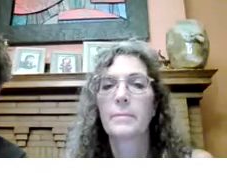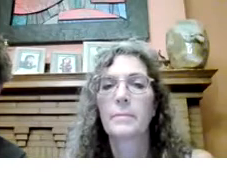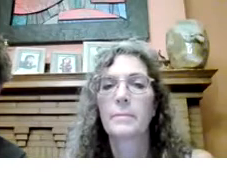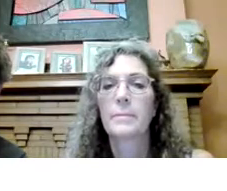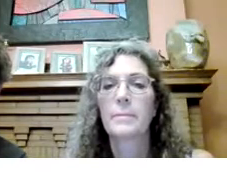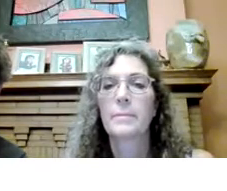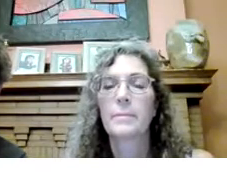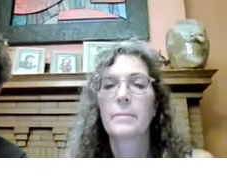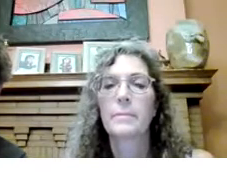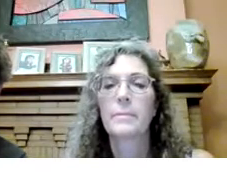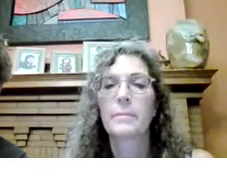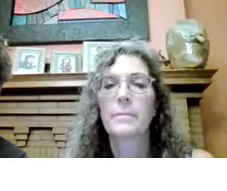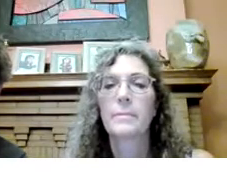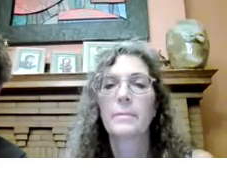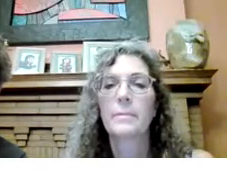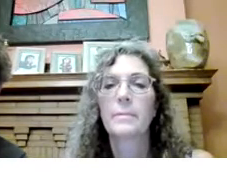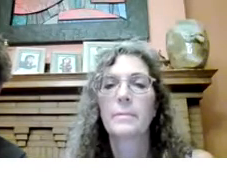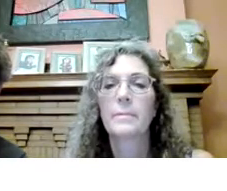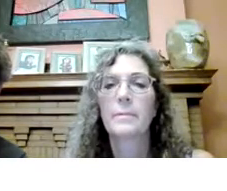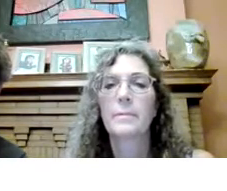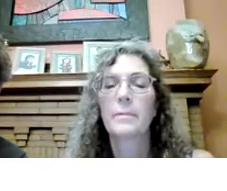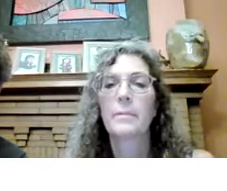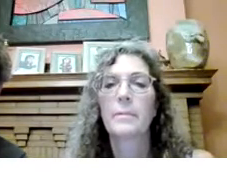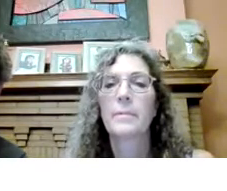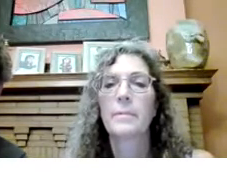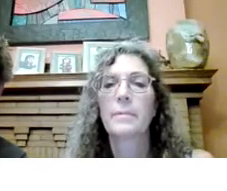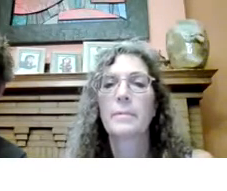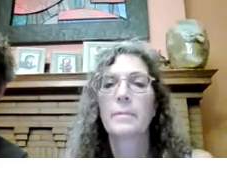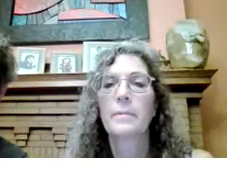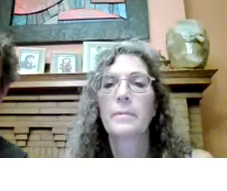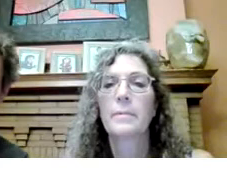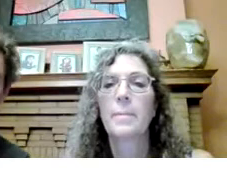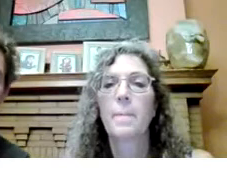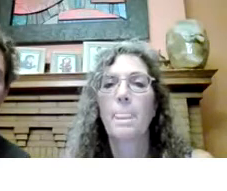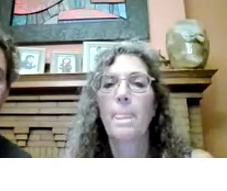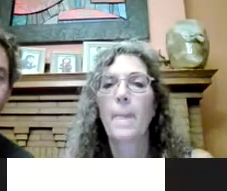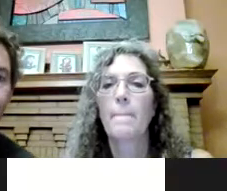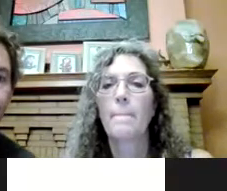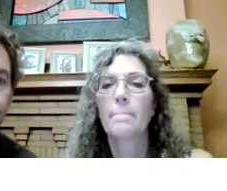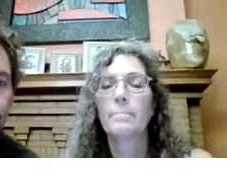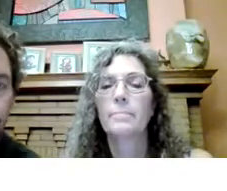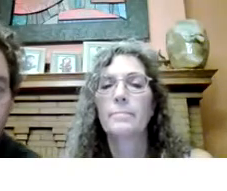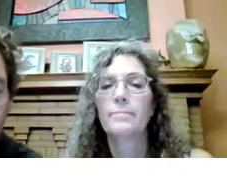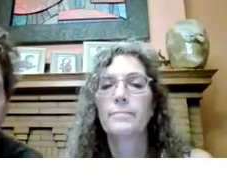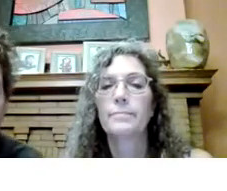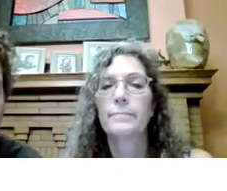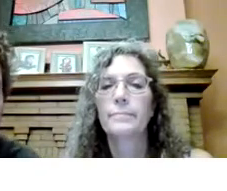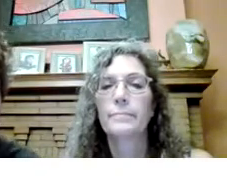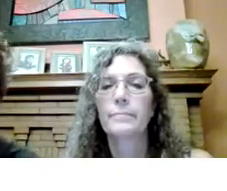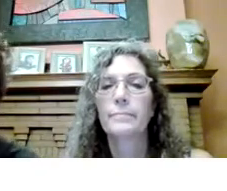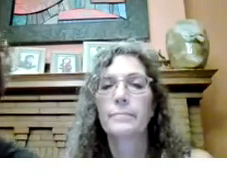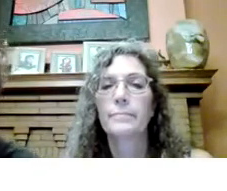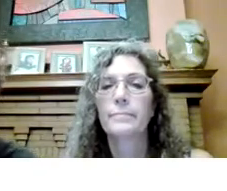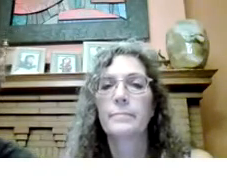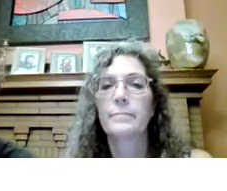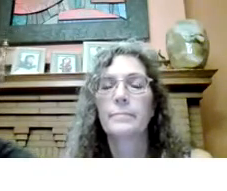Sure. Thank you for that. And Nathan, please unmute yourself. Sure. First, again,